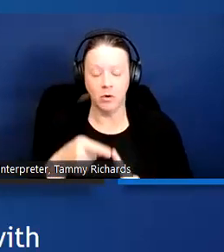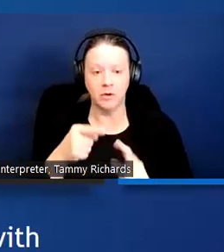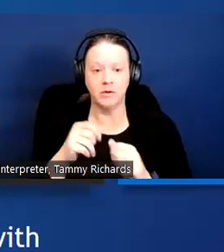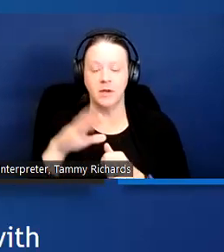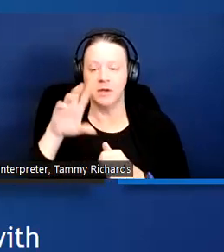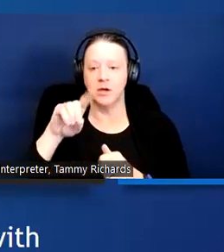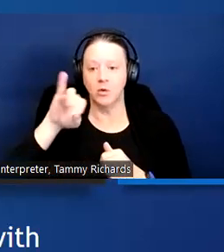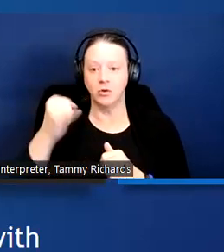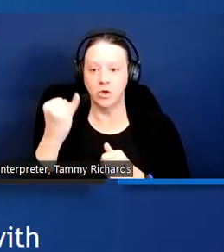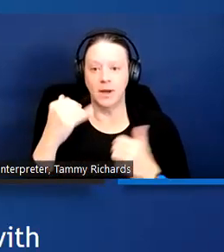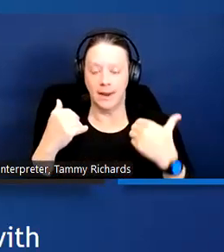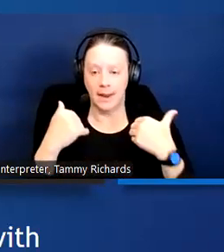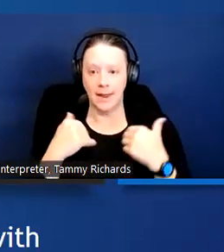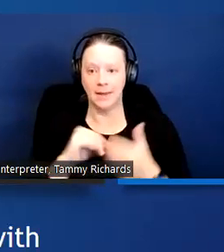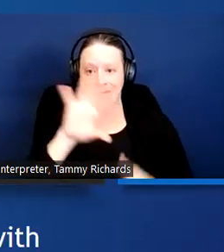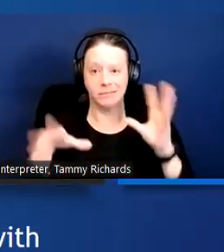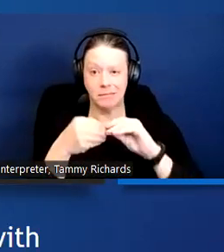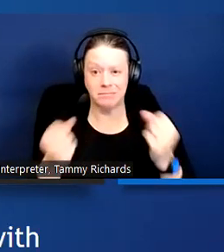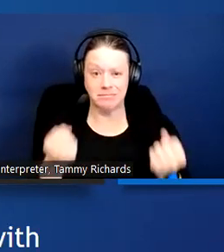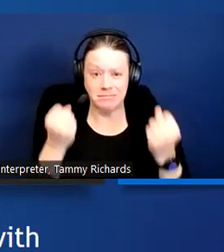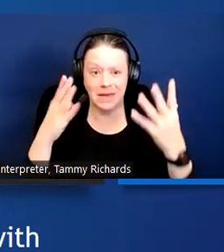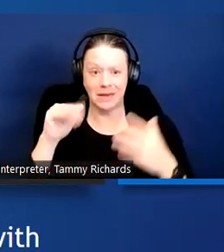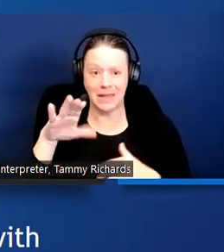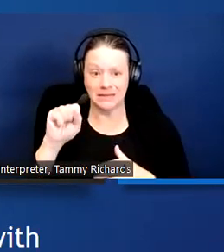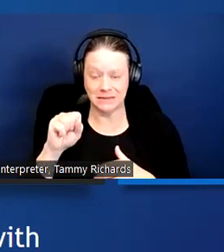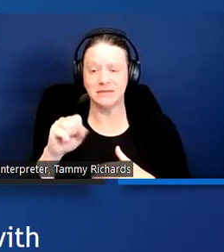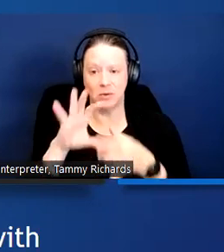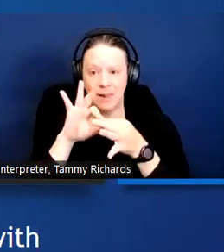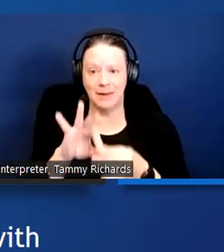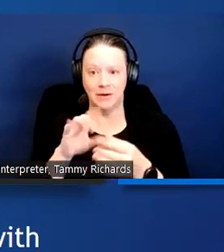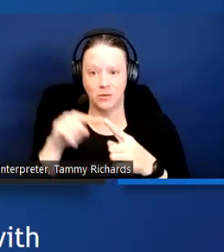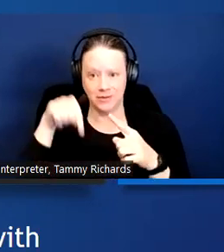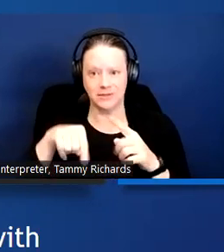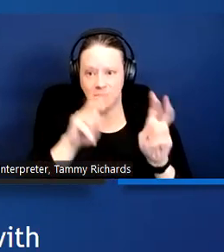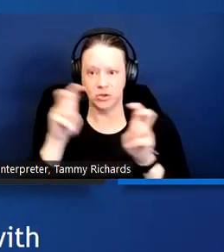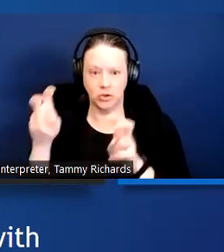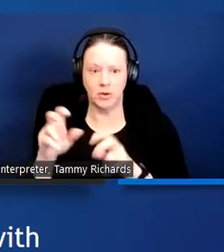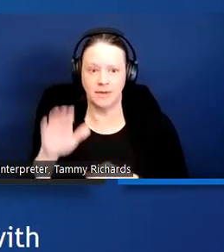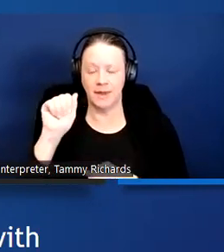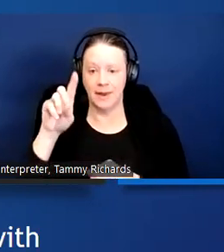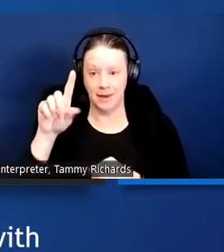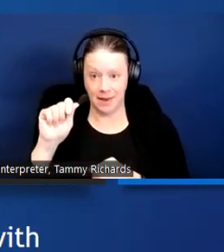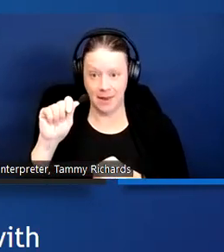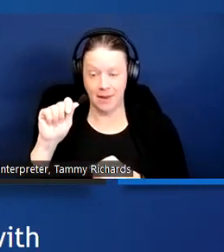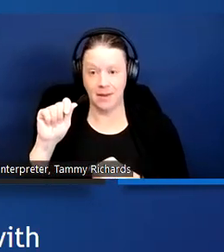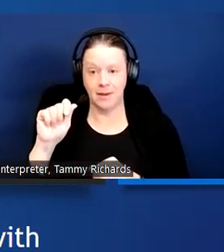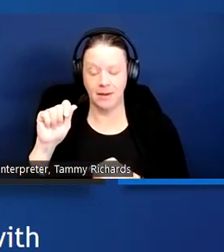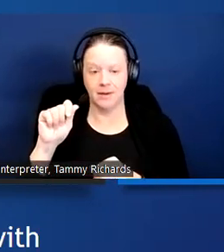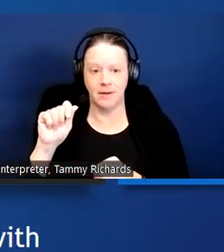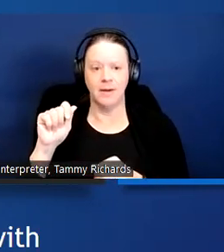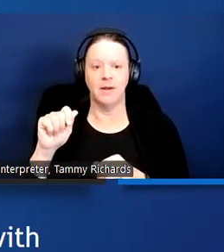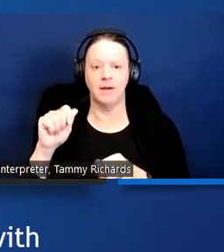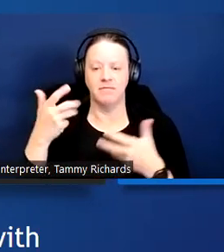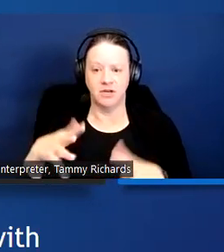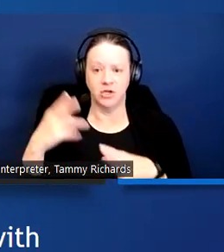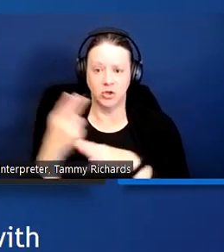Justice has a number of cases regarding this. The ADA has been used quite